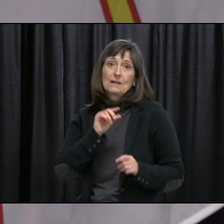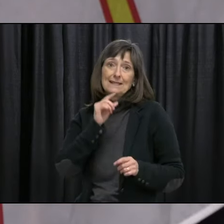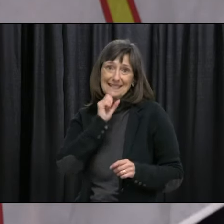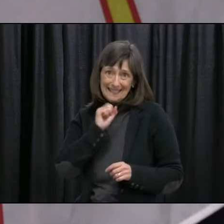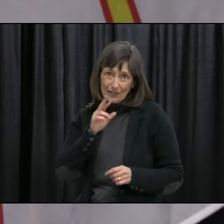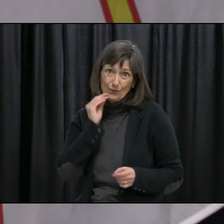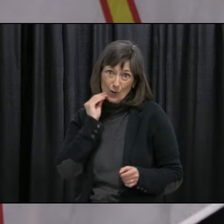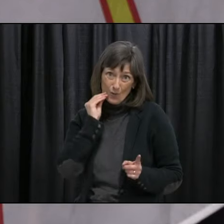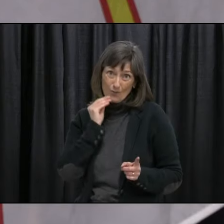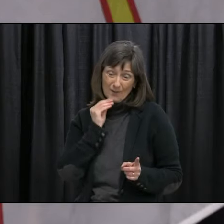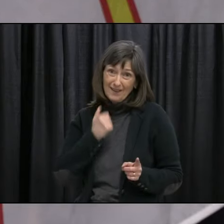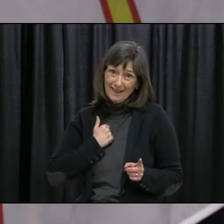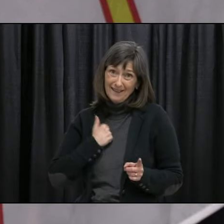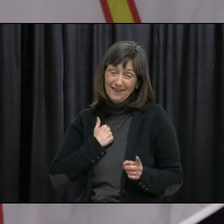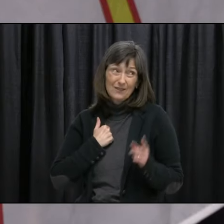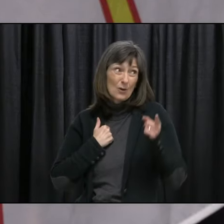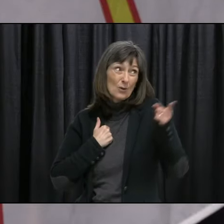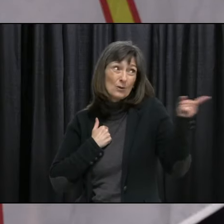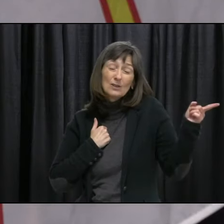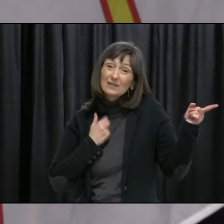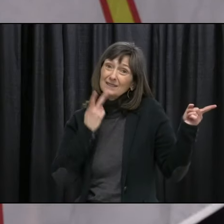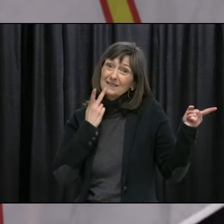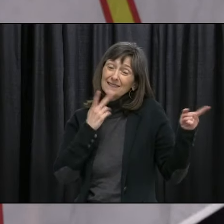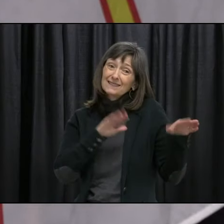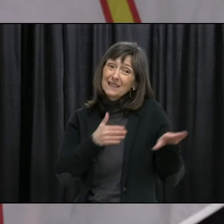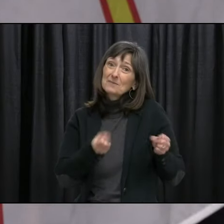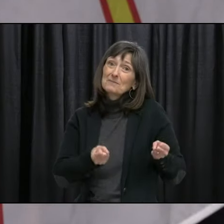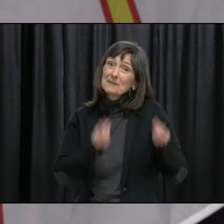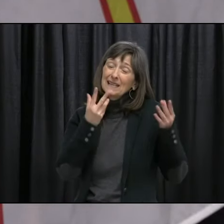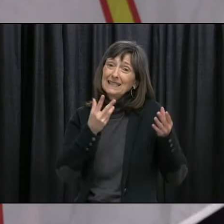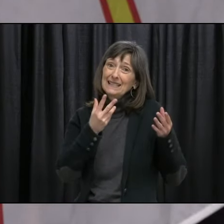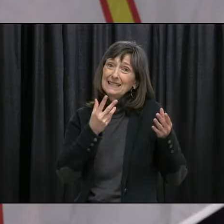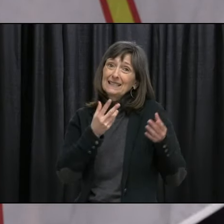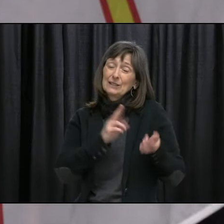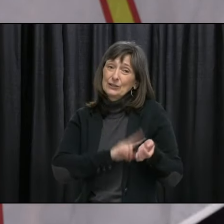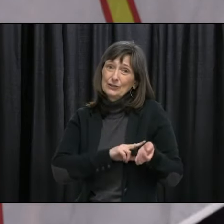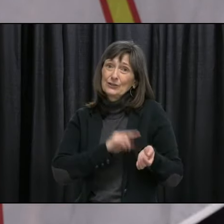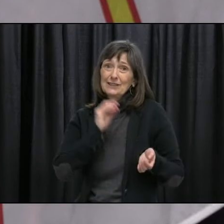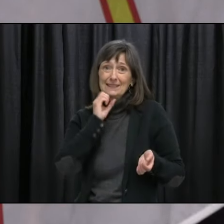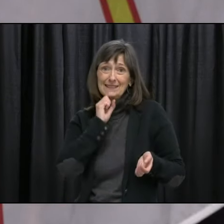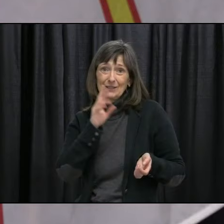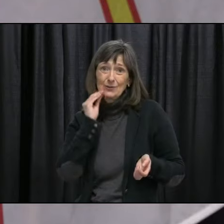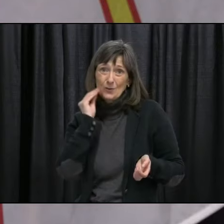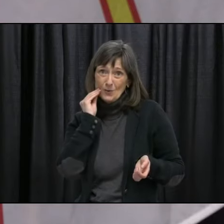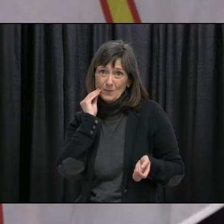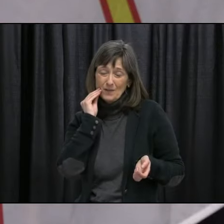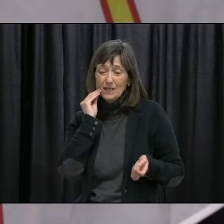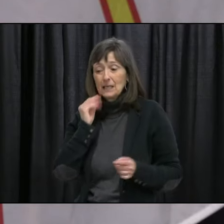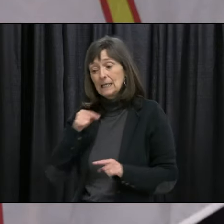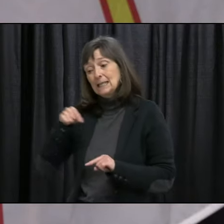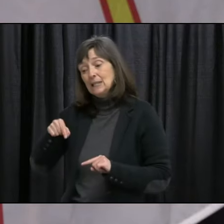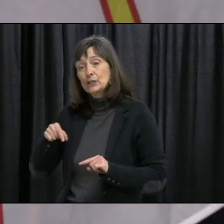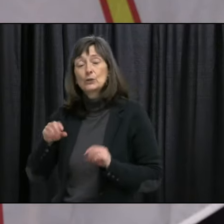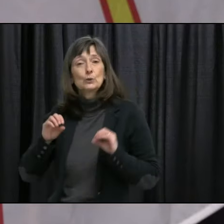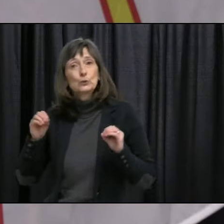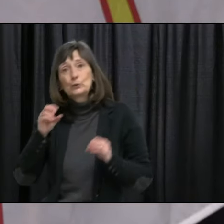I think that certainly makes a difference with regard to the death rate. It's very hard